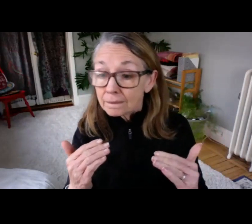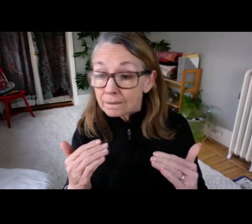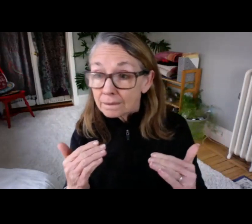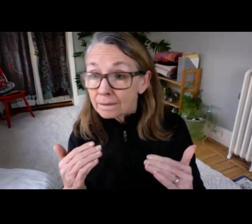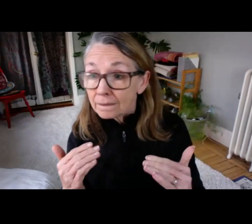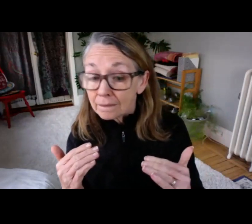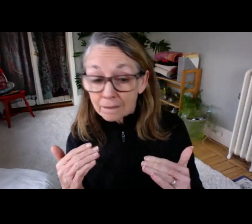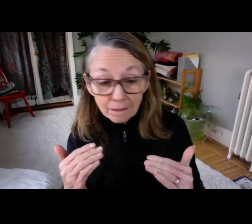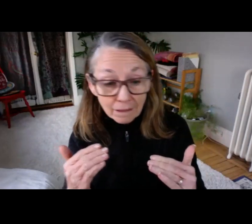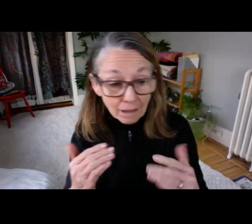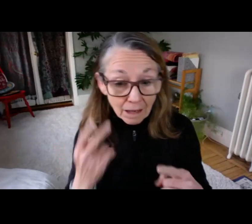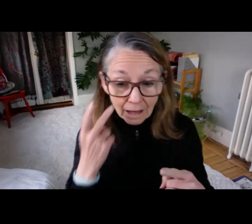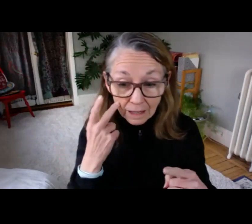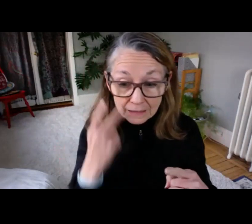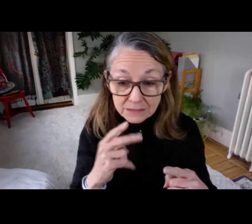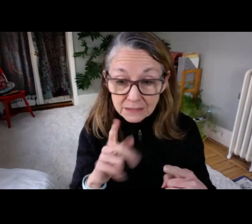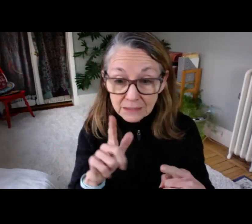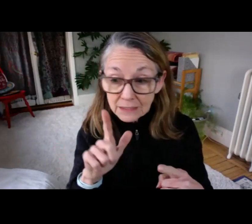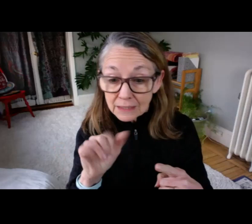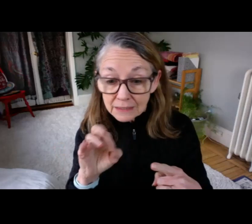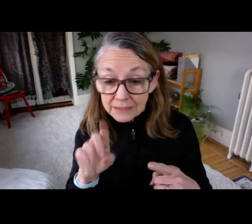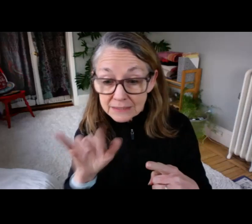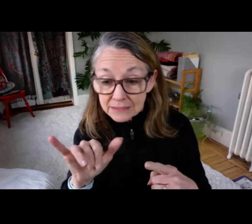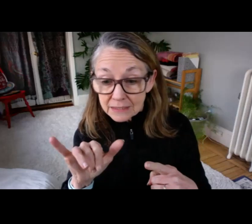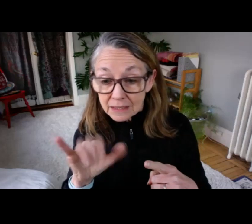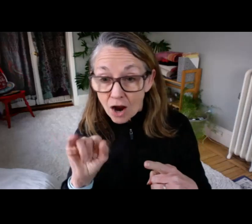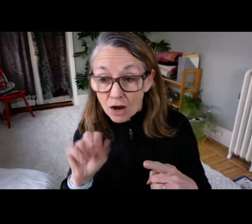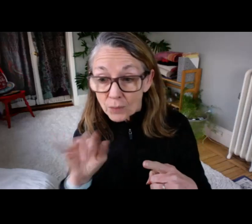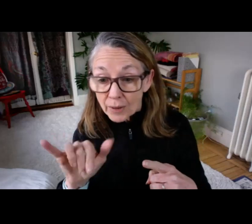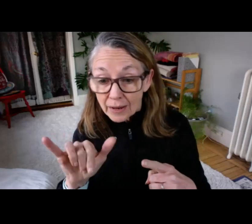well. So if you want to introduce yourself and say hi,